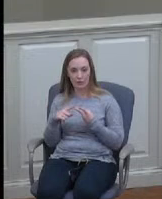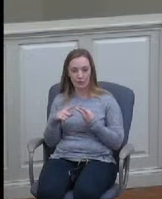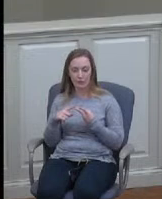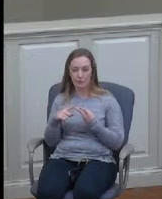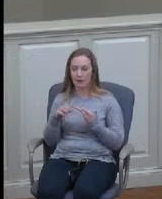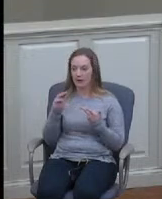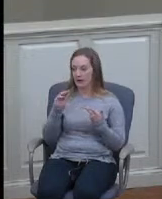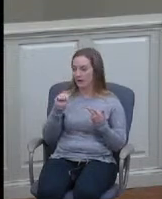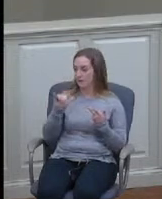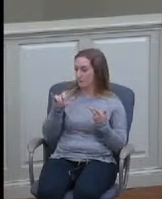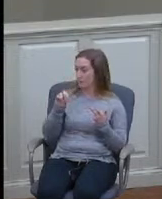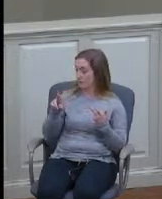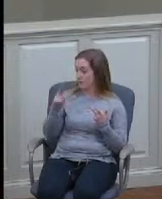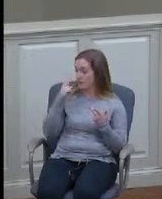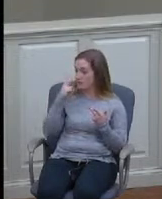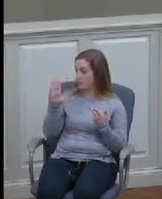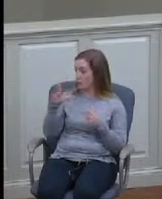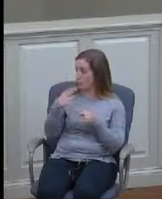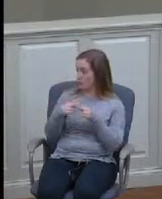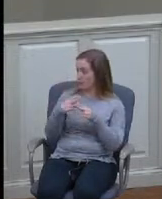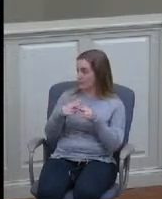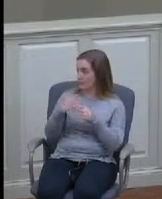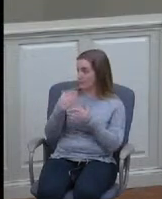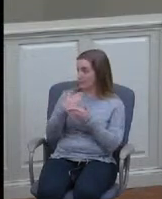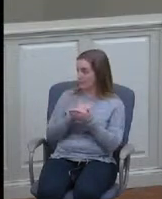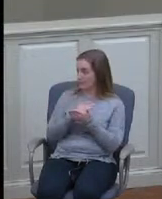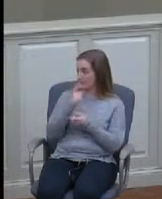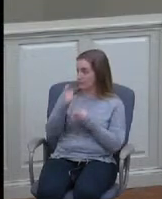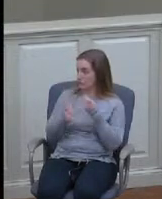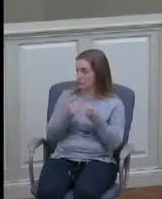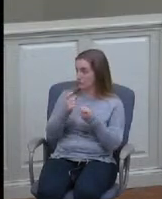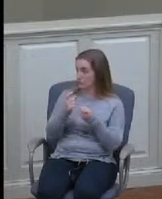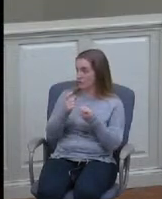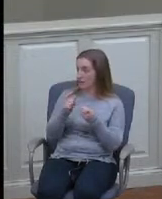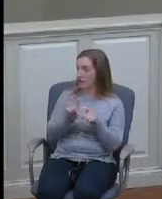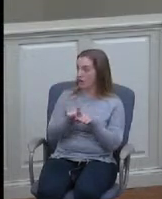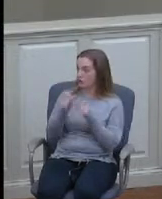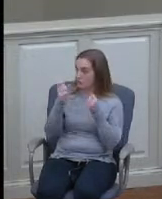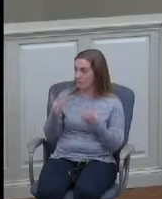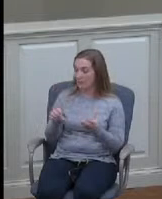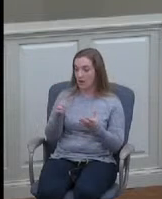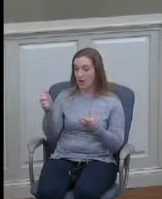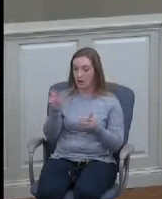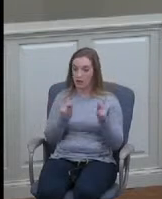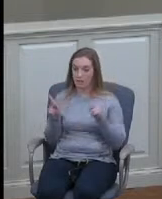Mayor, I saw your name on that list of donors at that time, as well as a host of other individuals throughout the community.